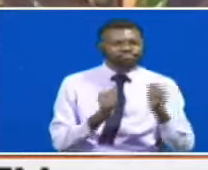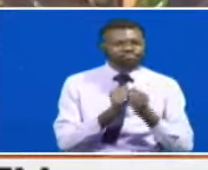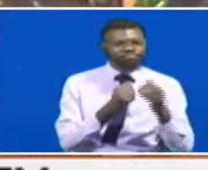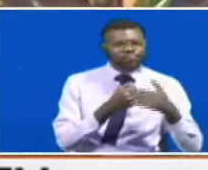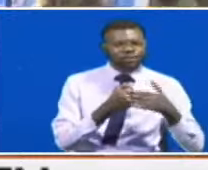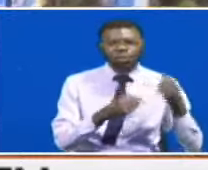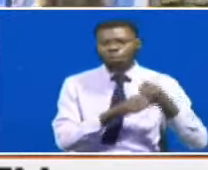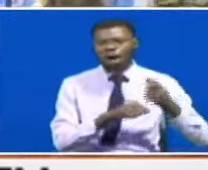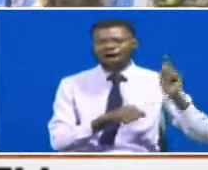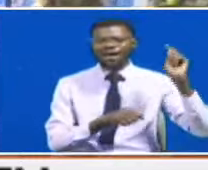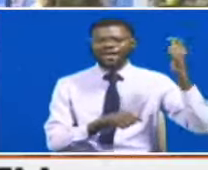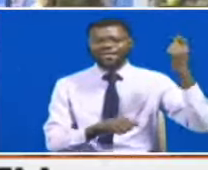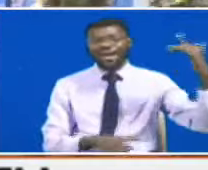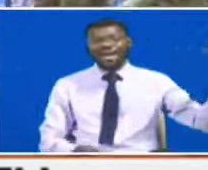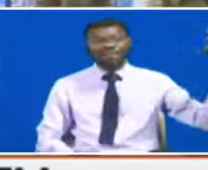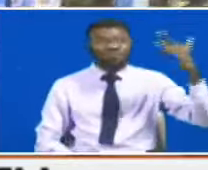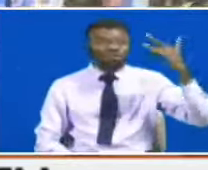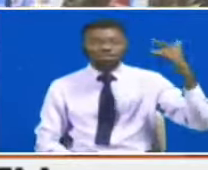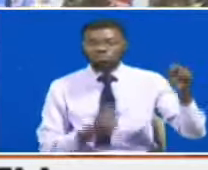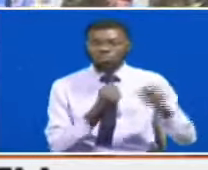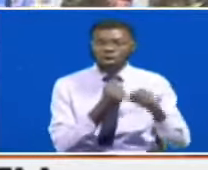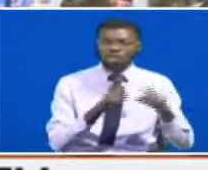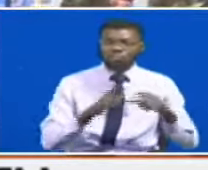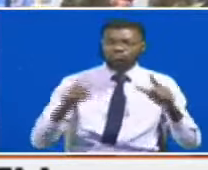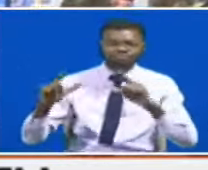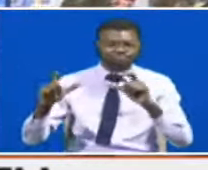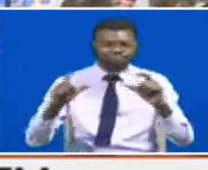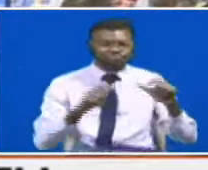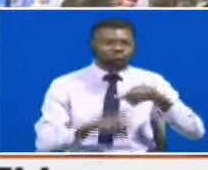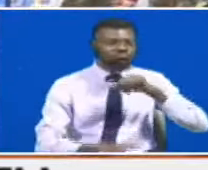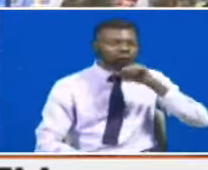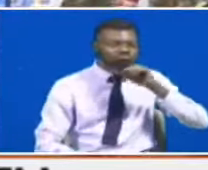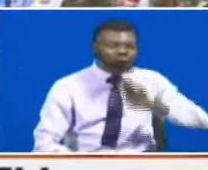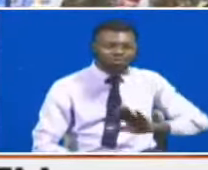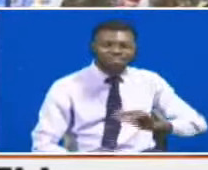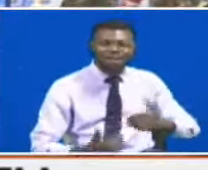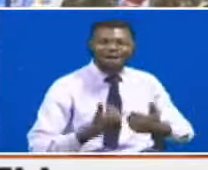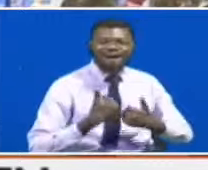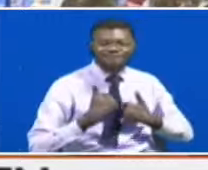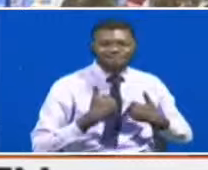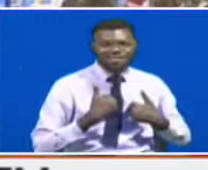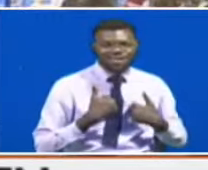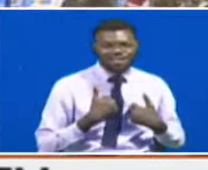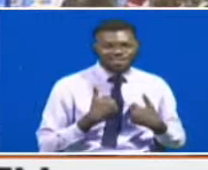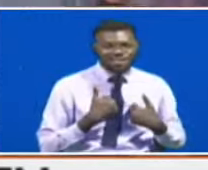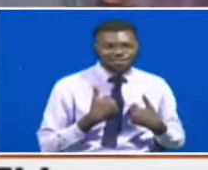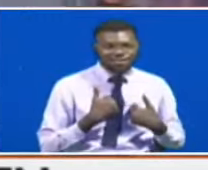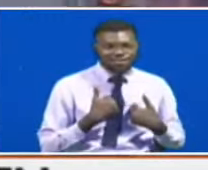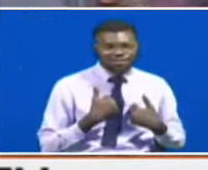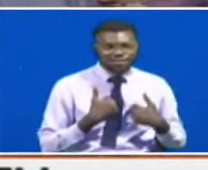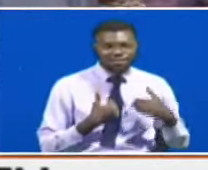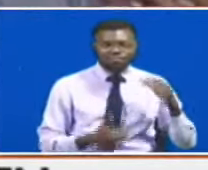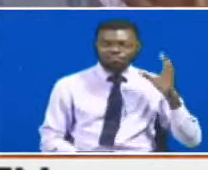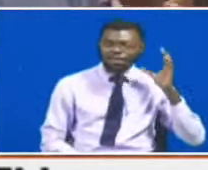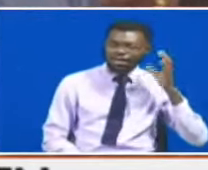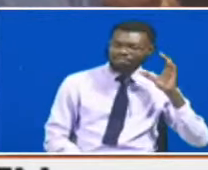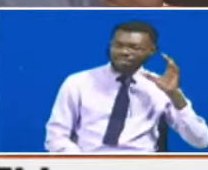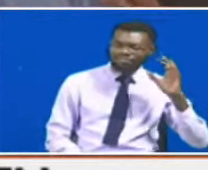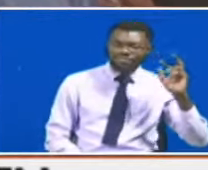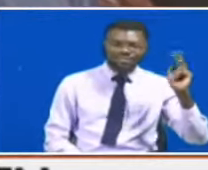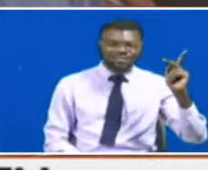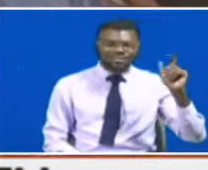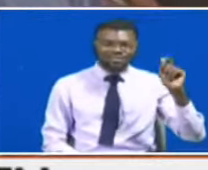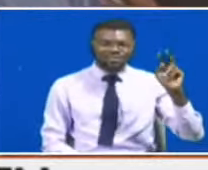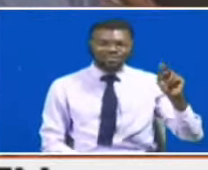Kenya Air Force as a photographer. She leaves behind a son, Ethan Washira. Clement Masumbo, KTA